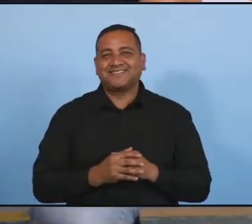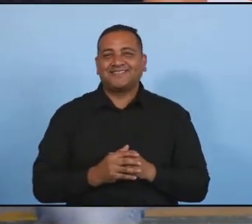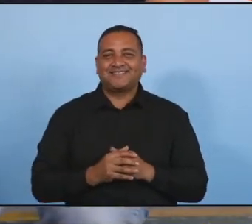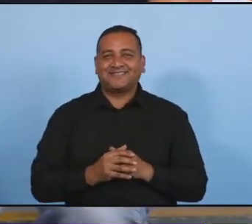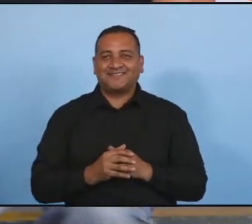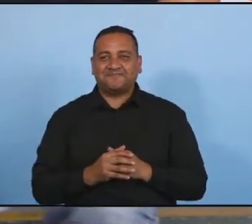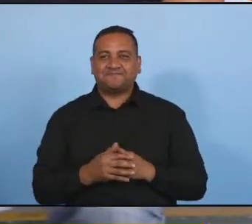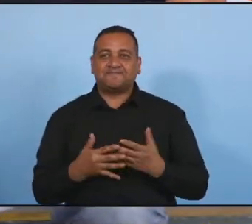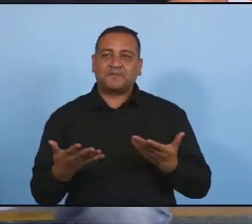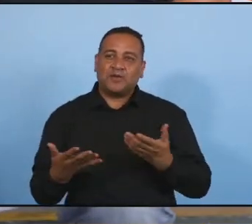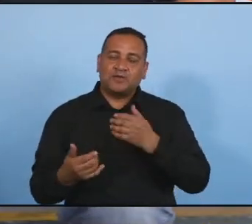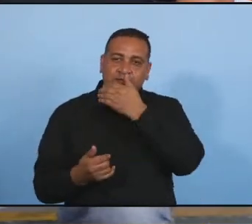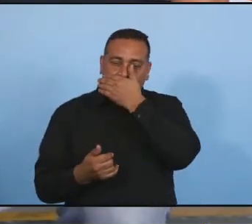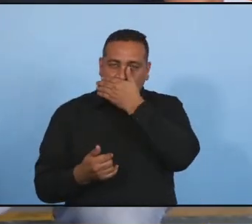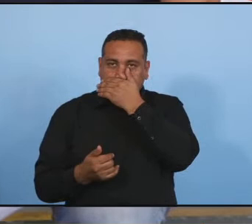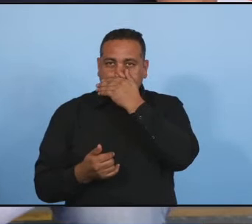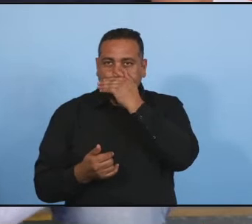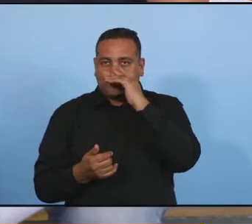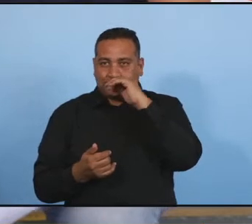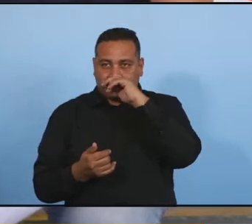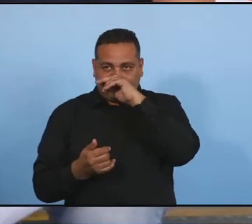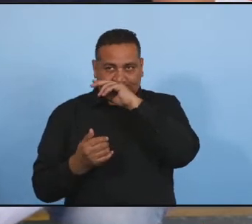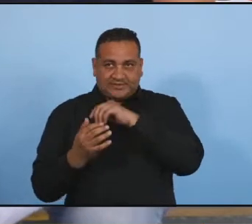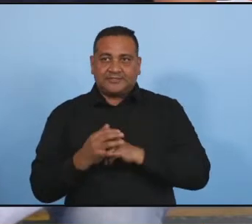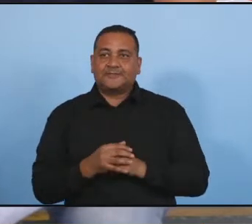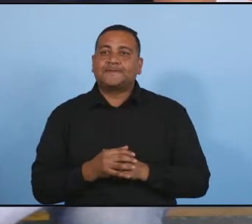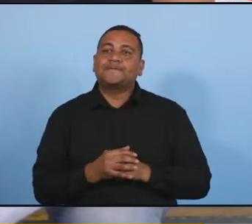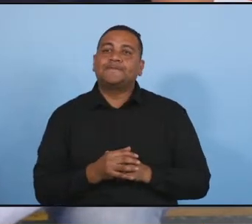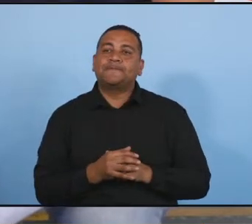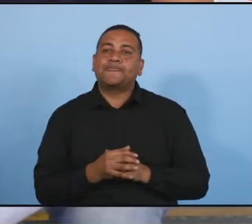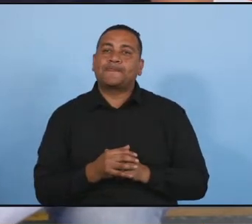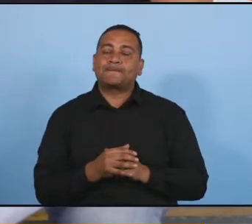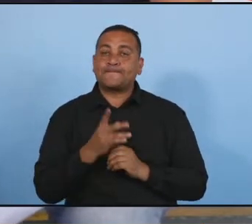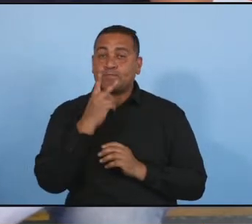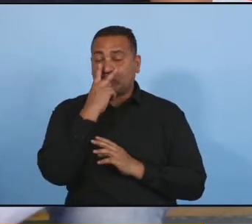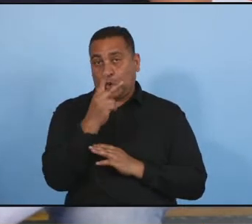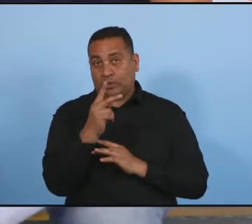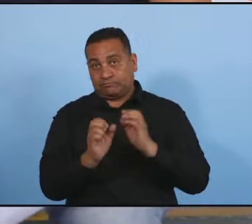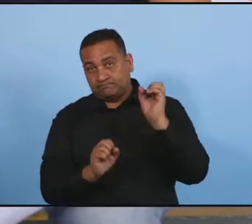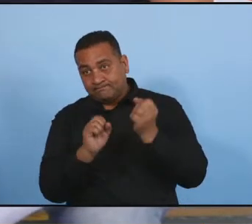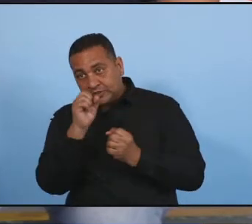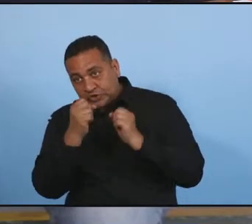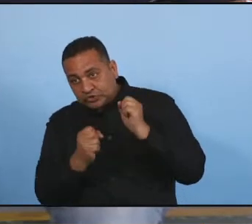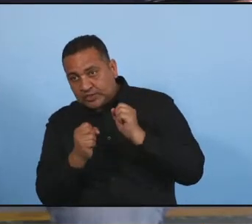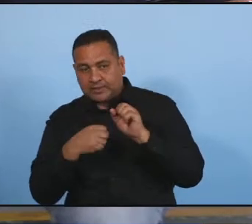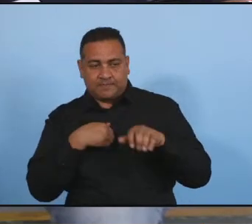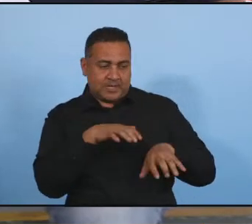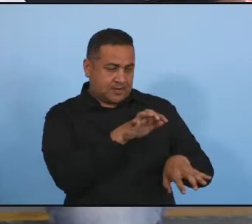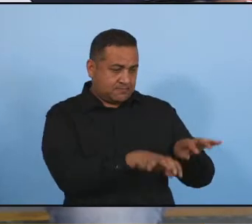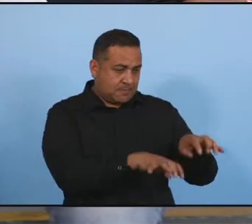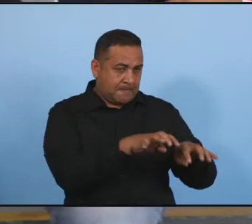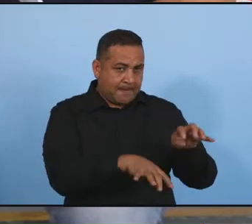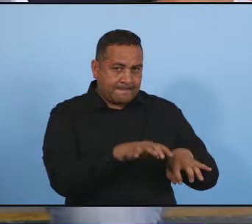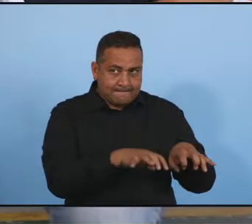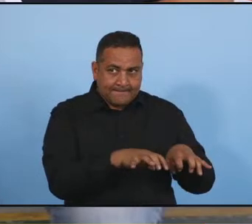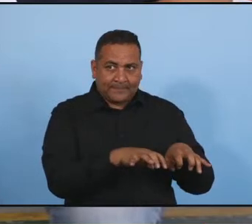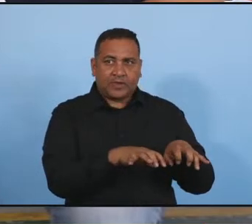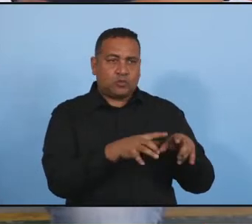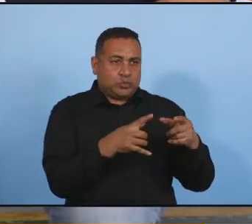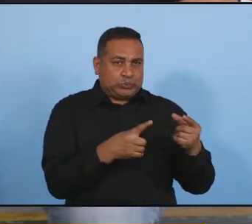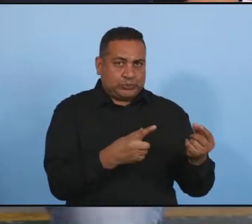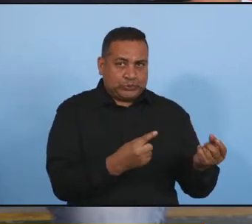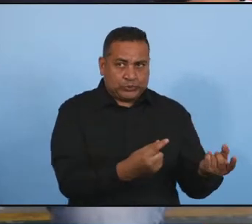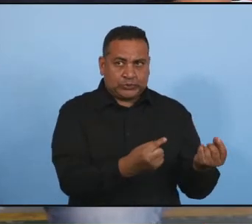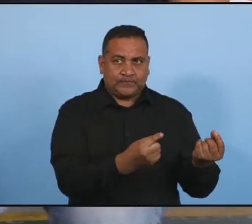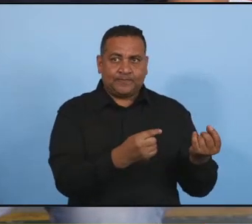So now, having a look at when we saw the machine, that is where you punch in the instruction, Yes. and I mean, this is now just converting the